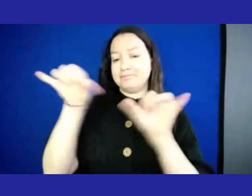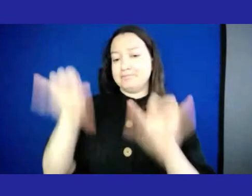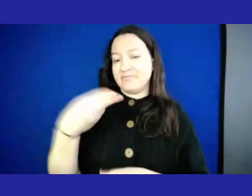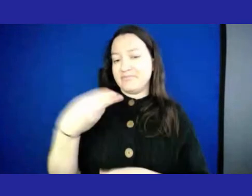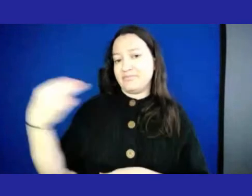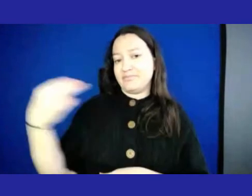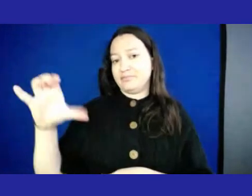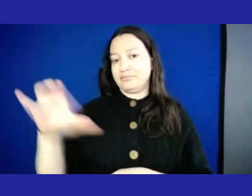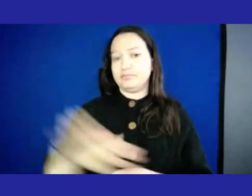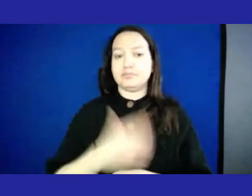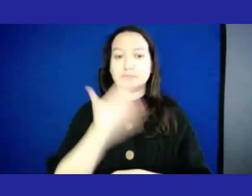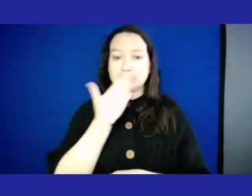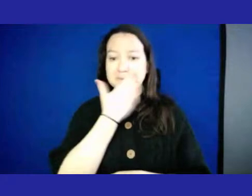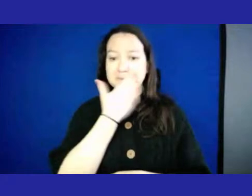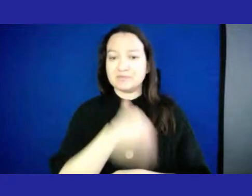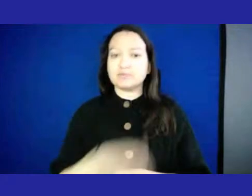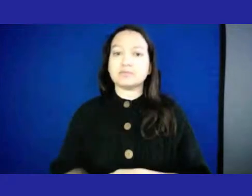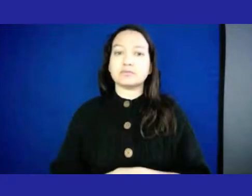system.